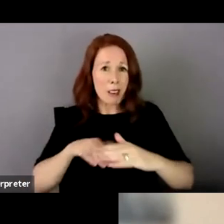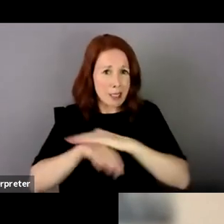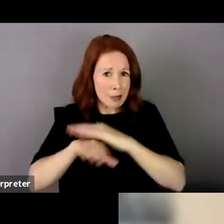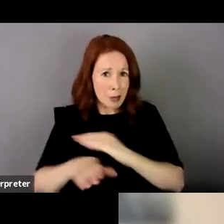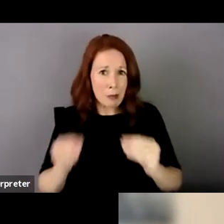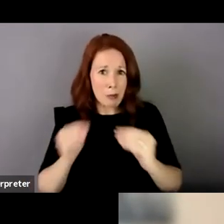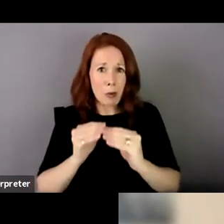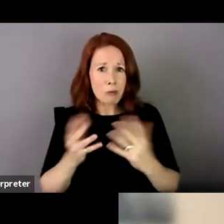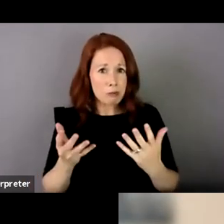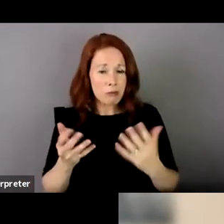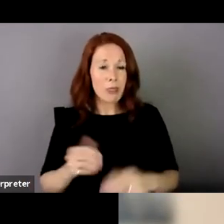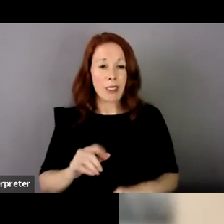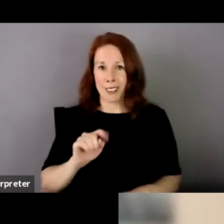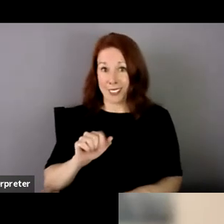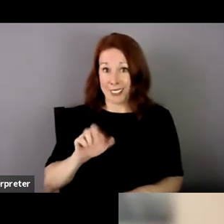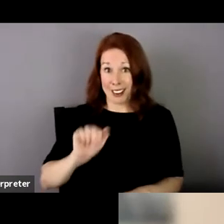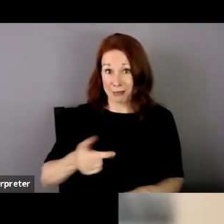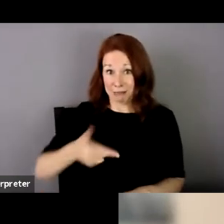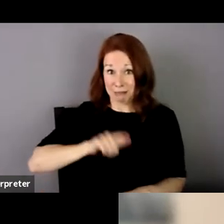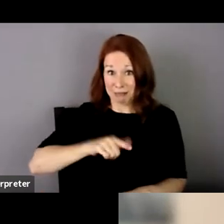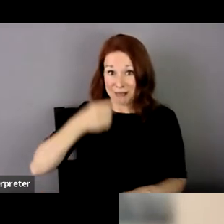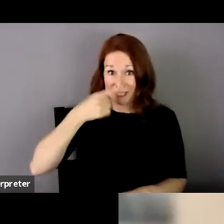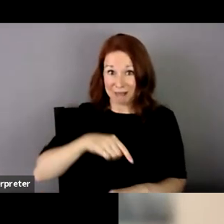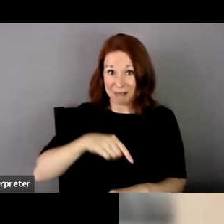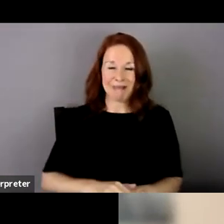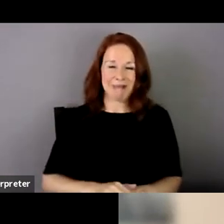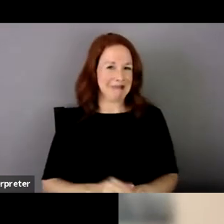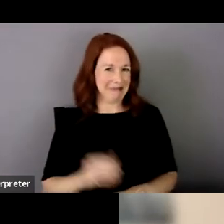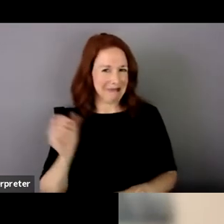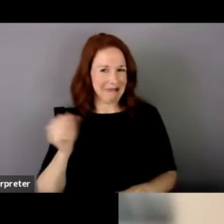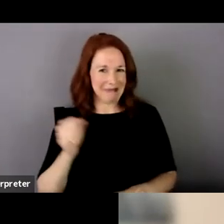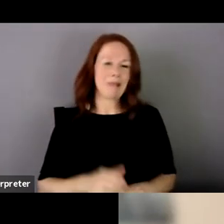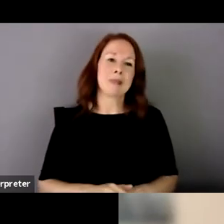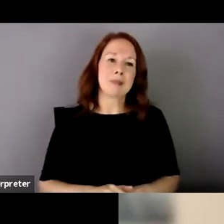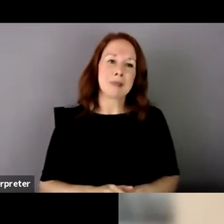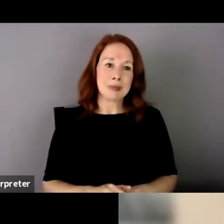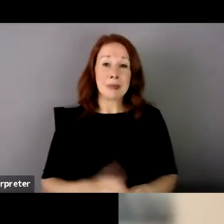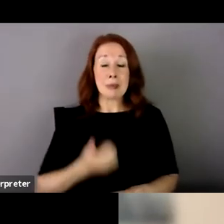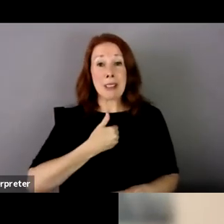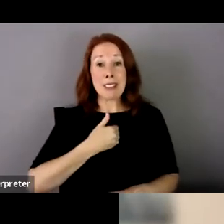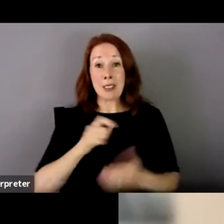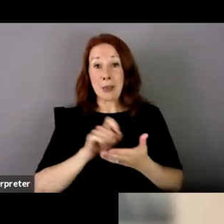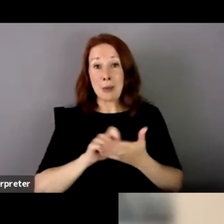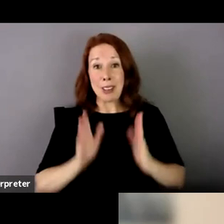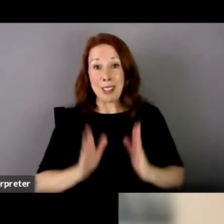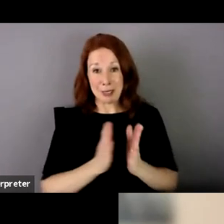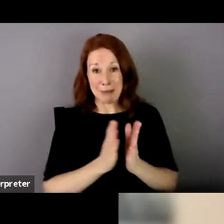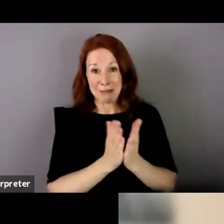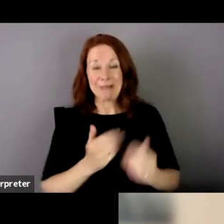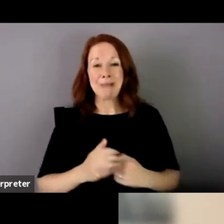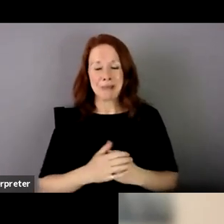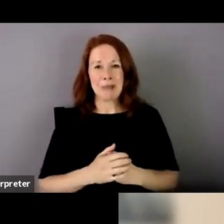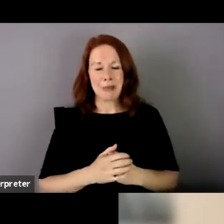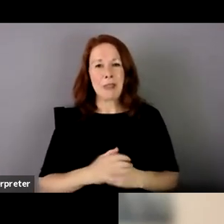I would love to speak to that if it's okay. I'm primarily a novelist as an occupation. I do a